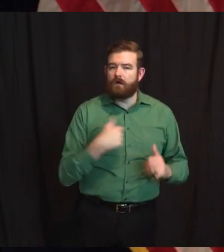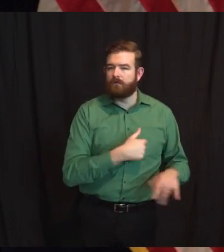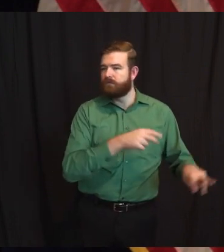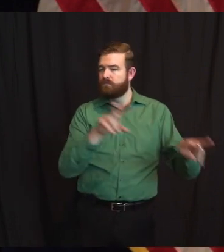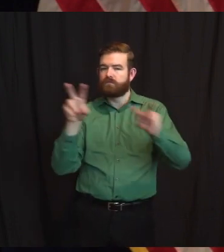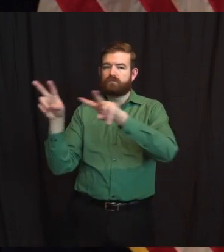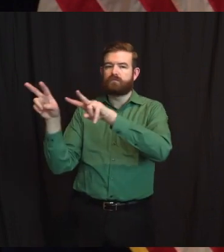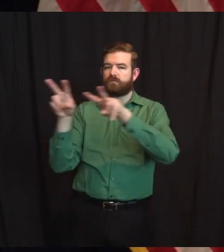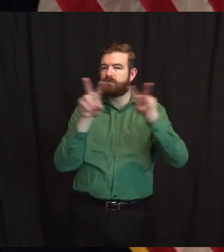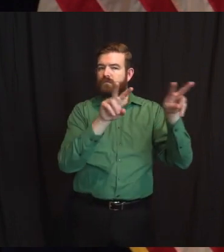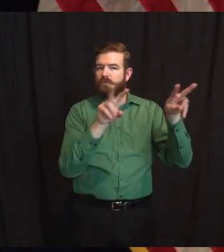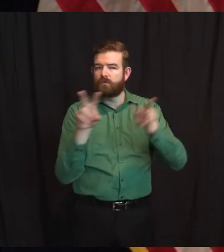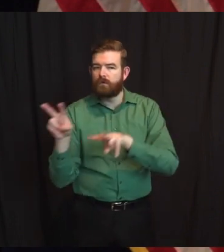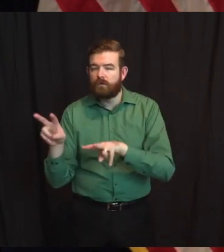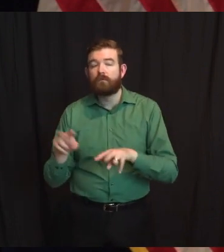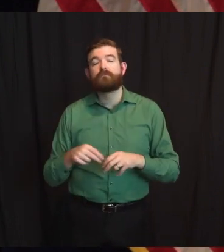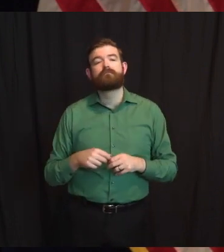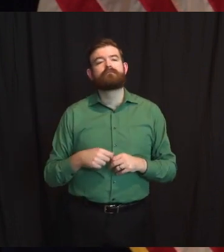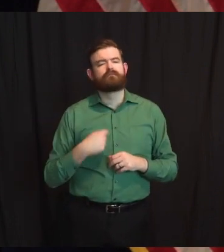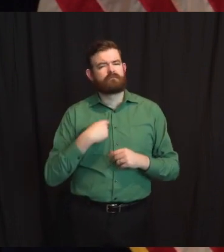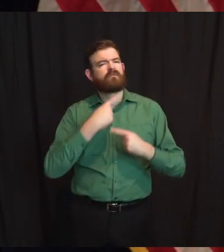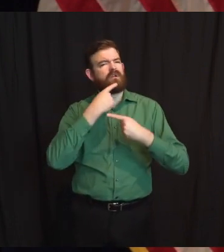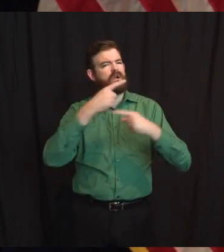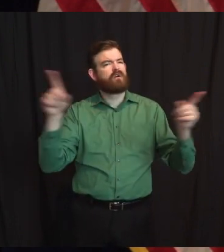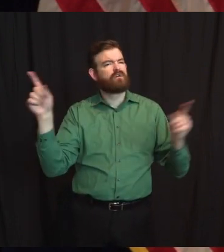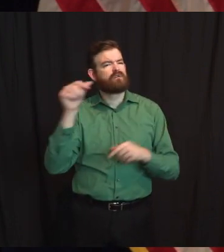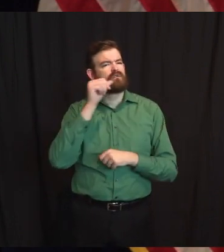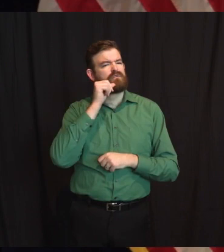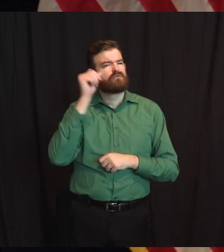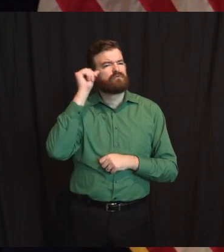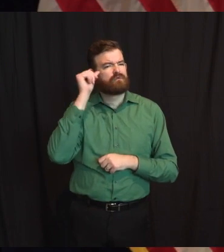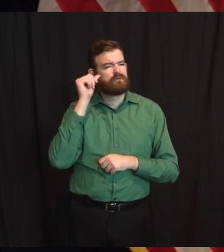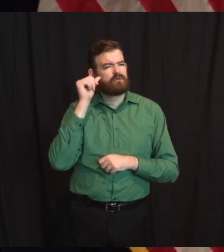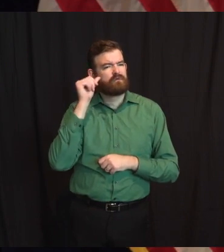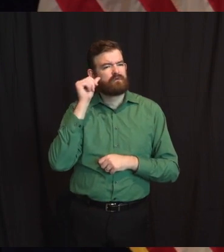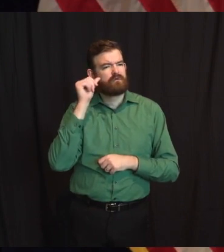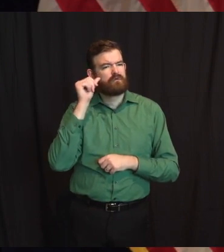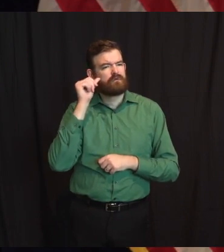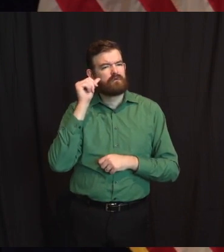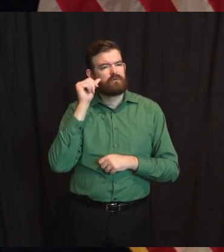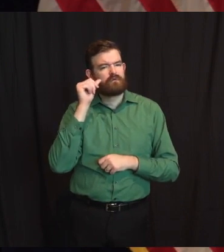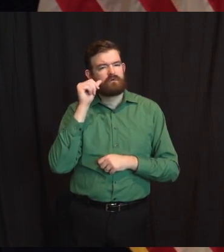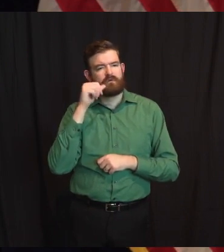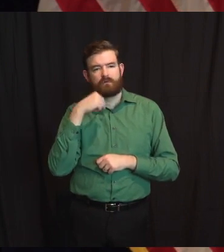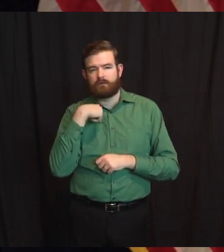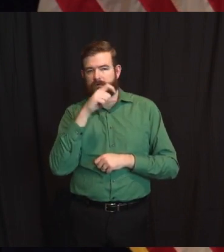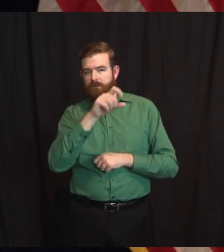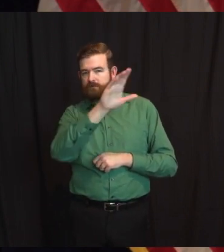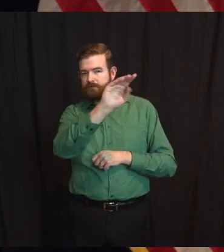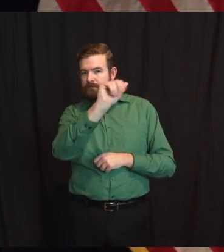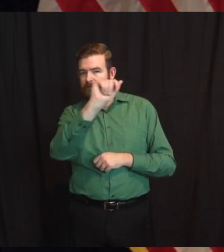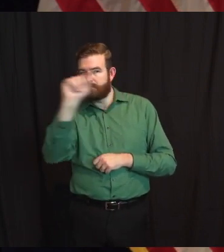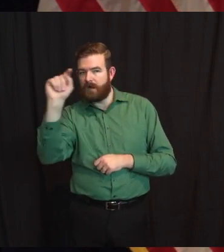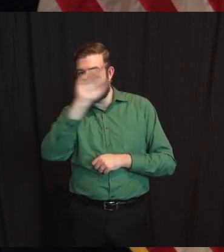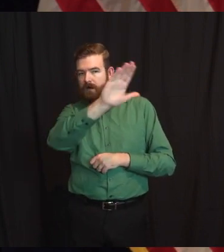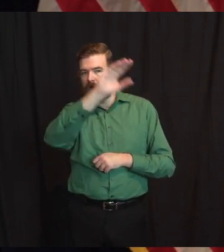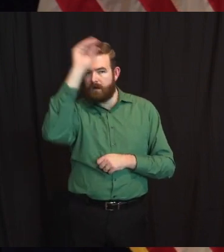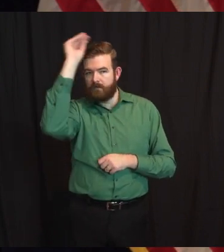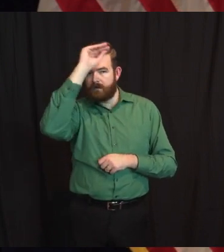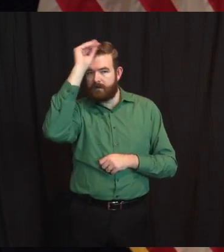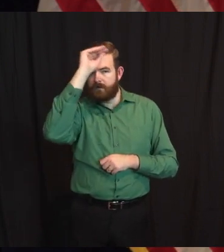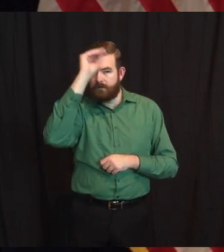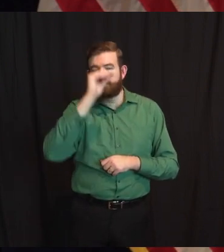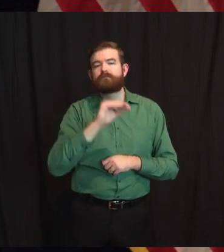this the other day, and Pat, you should weigh in here. you know, some of the, when I speak to the